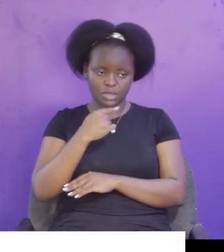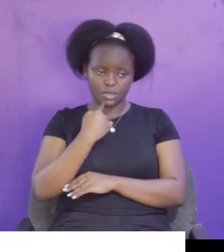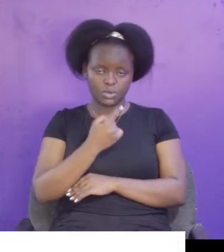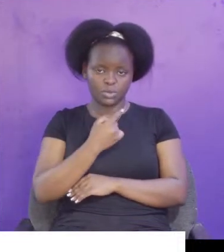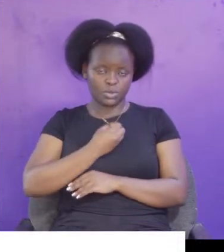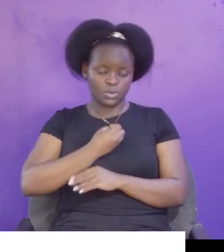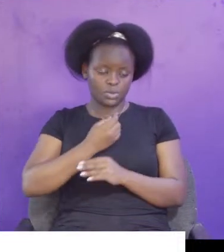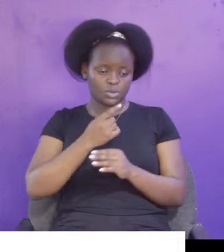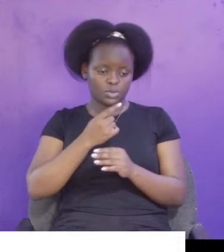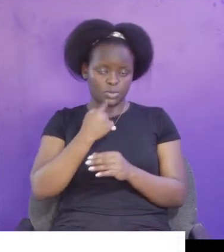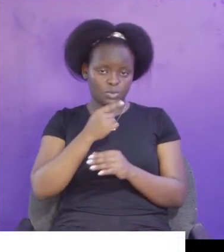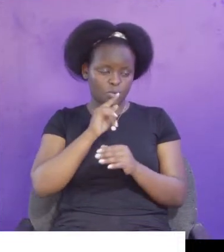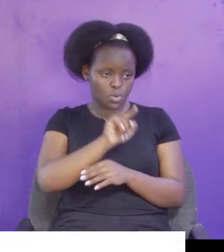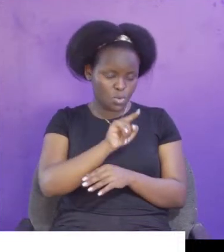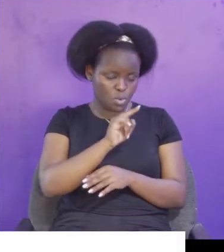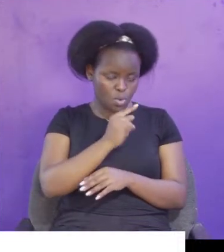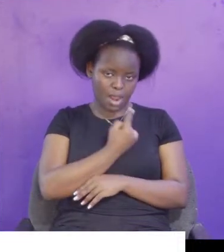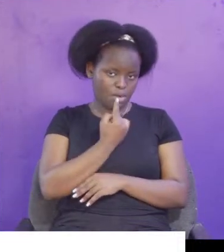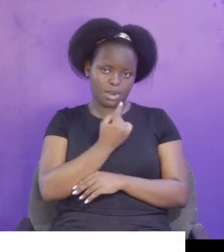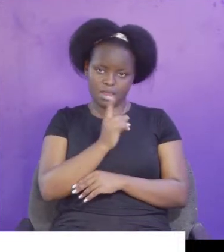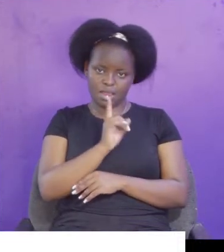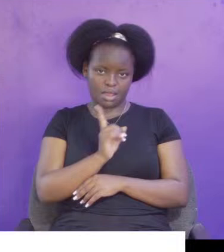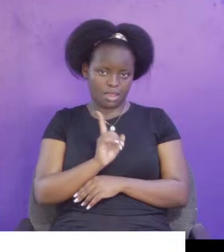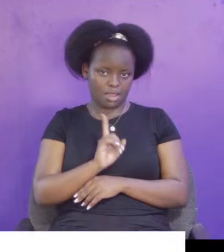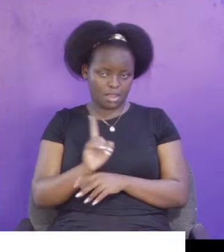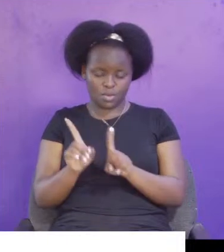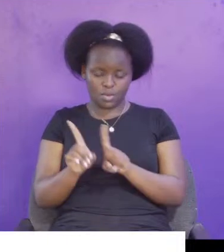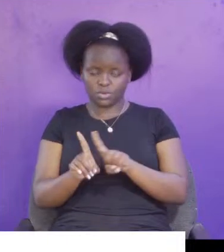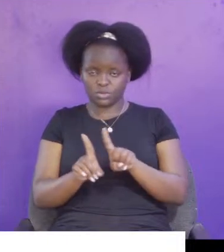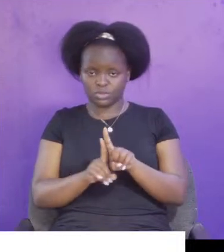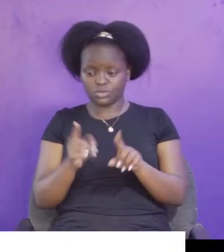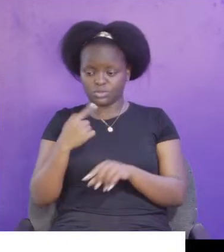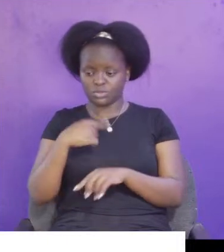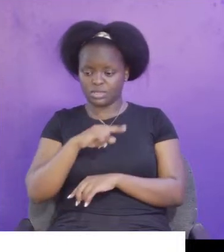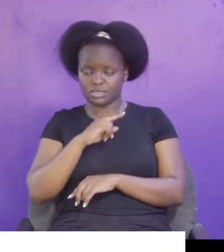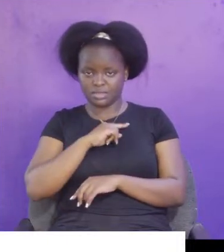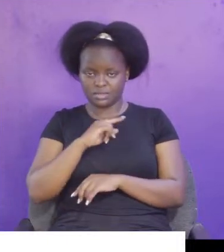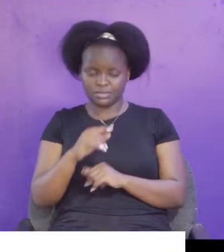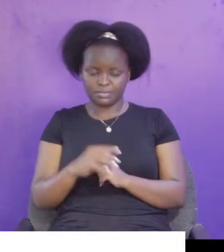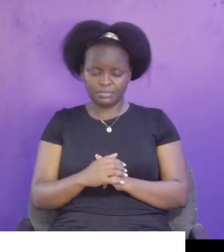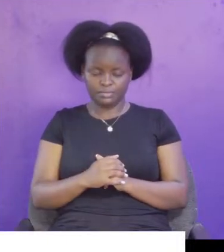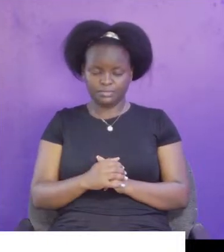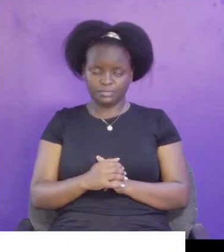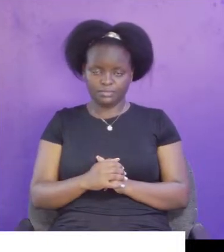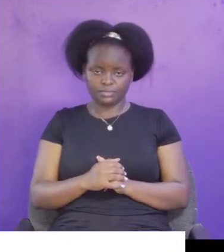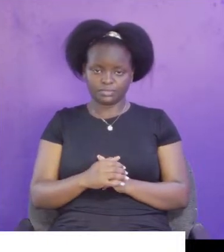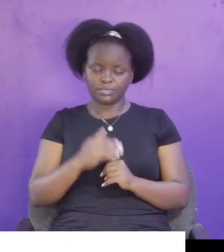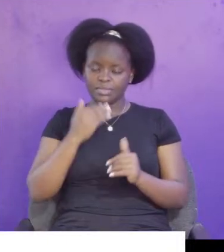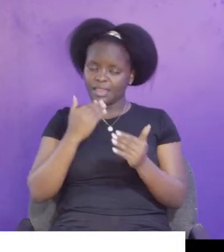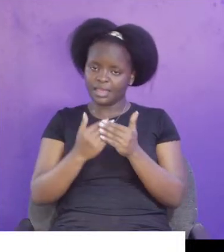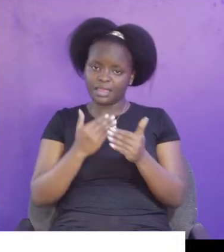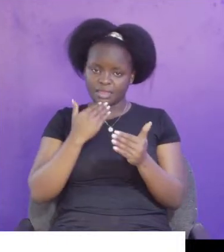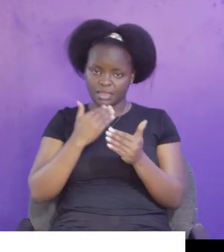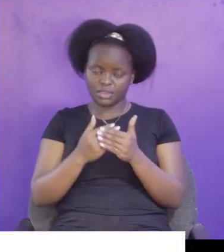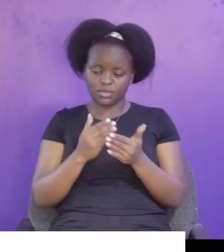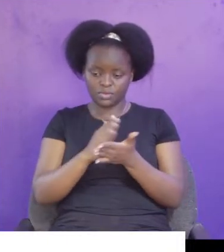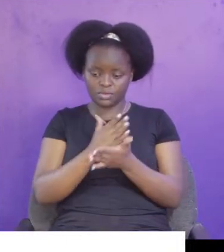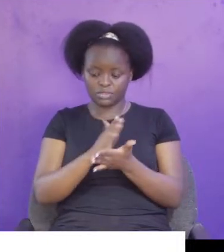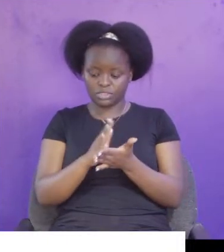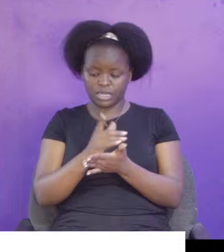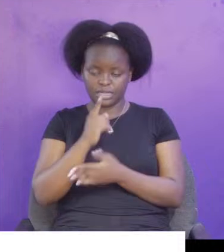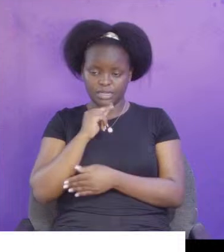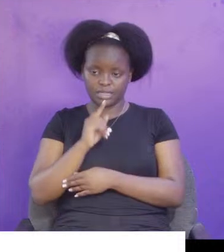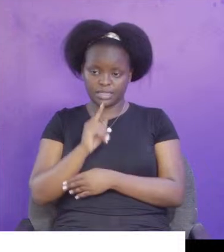you, but also to us. Thank you for sharing him